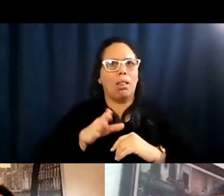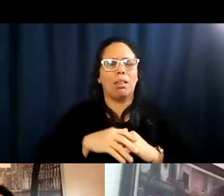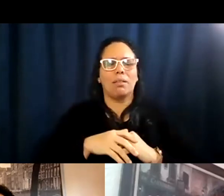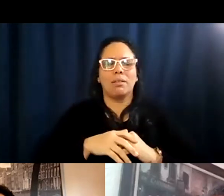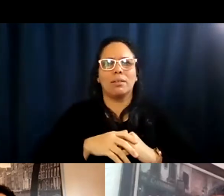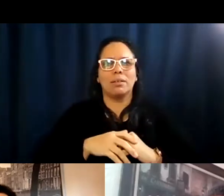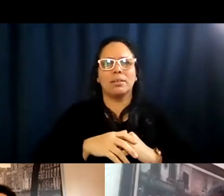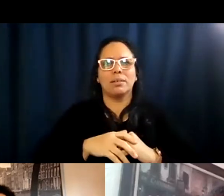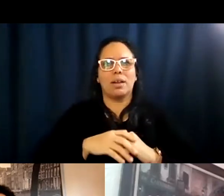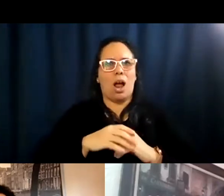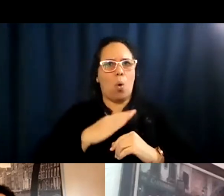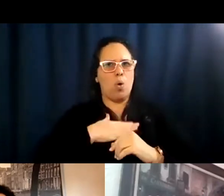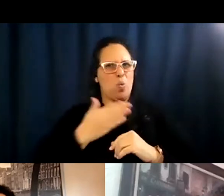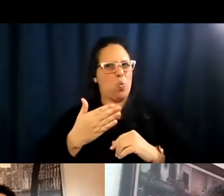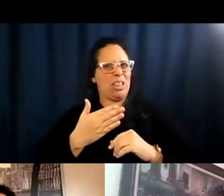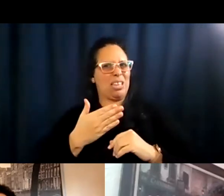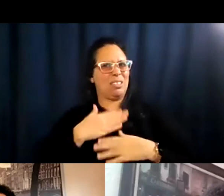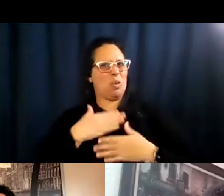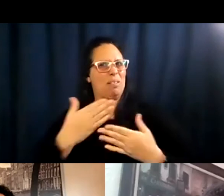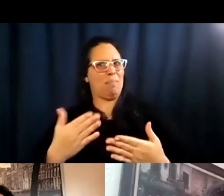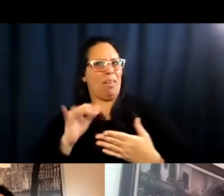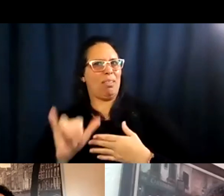to admit that this whole foundational